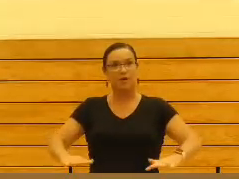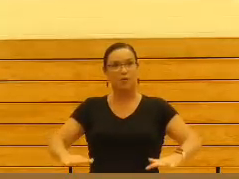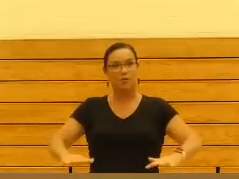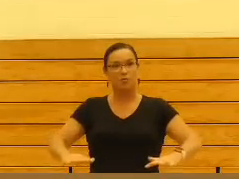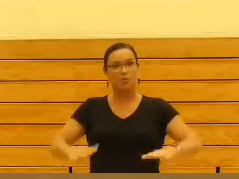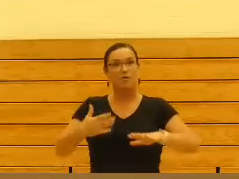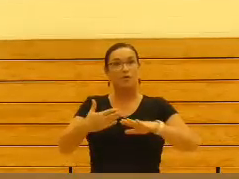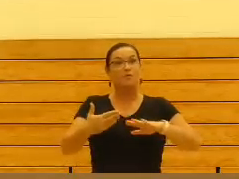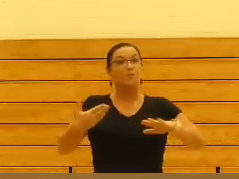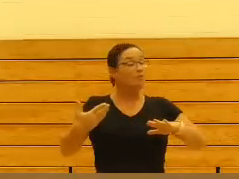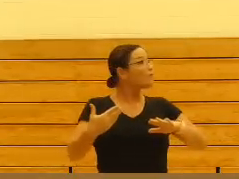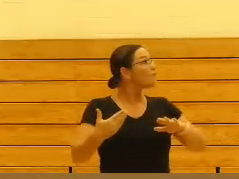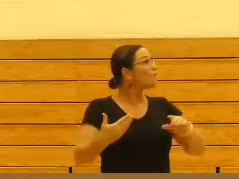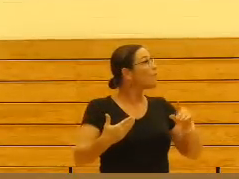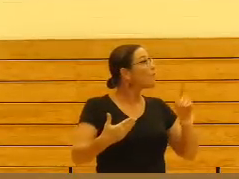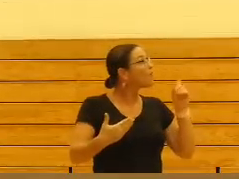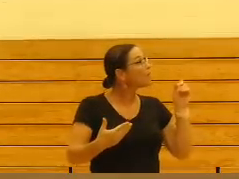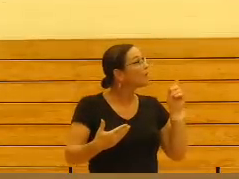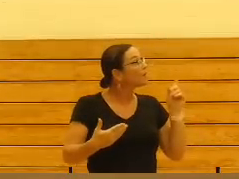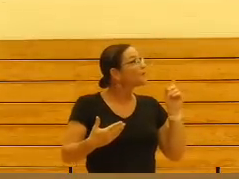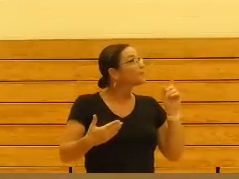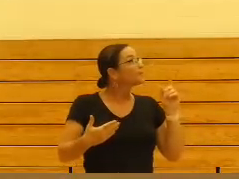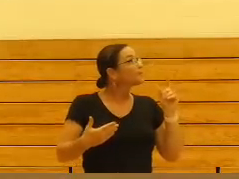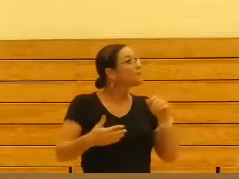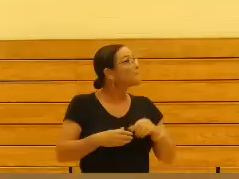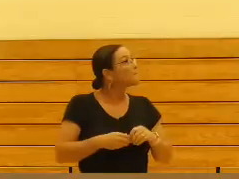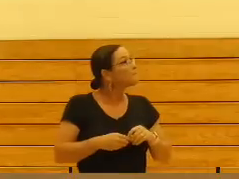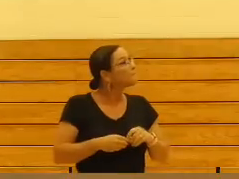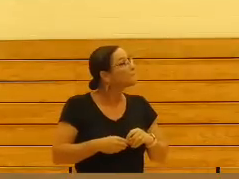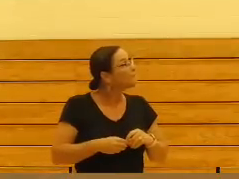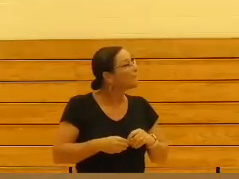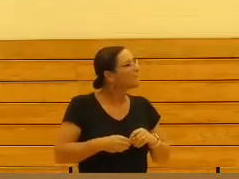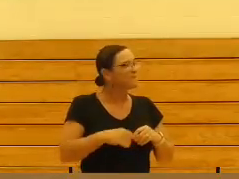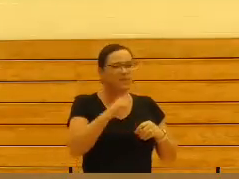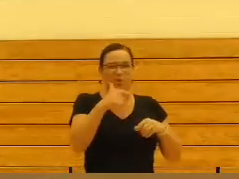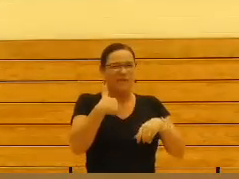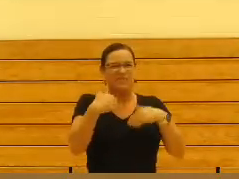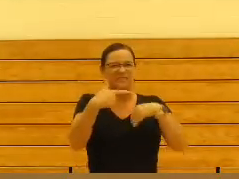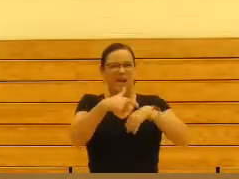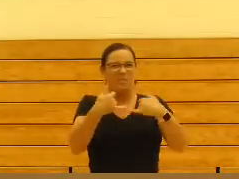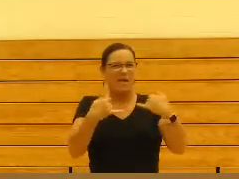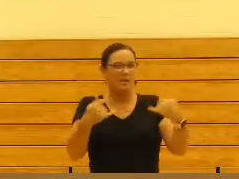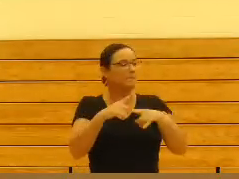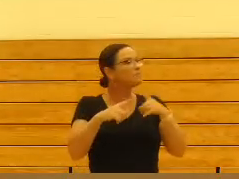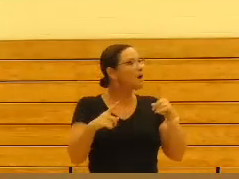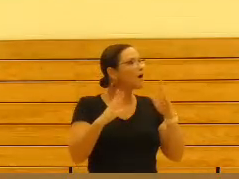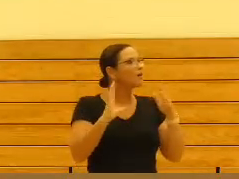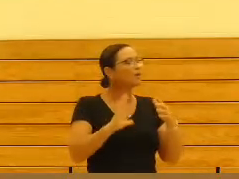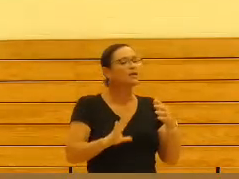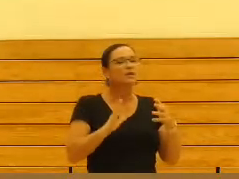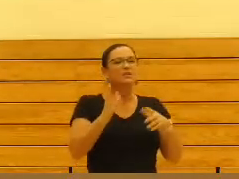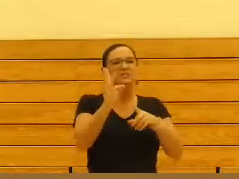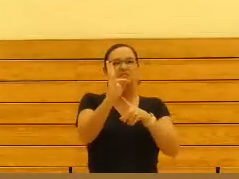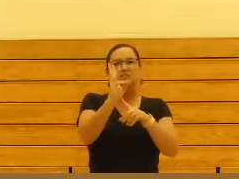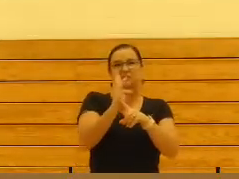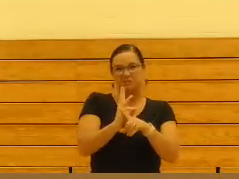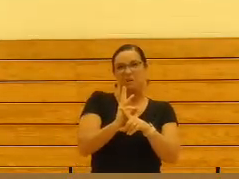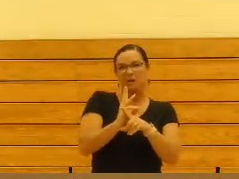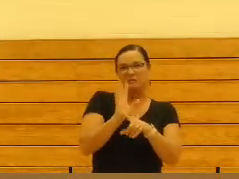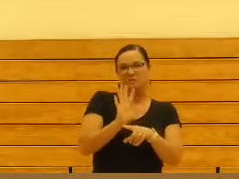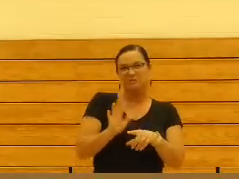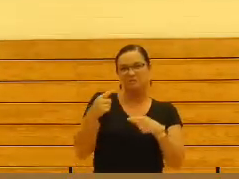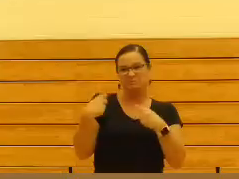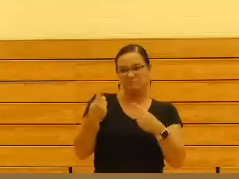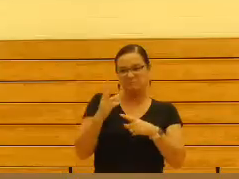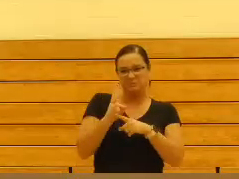between this period of time, I don't have the time on here, but it's basically the last 6 months,